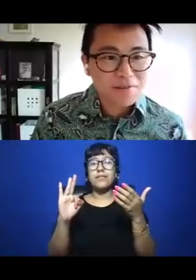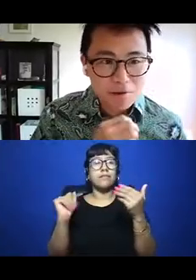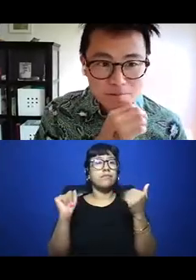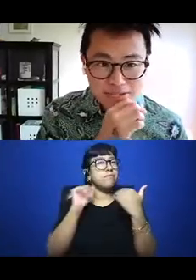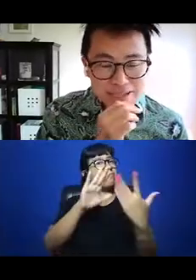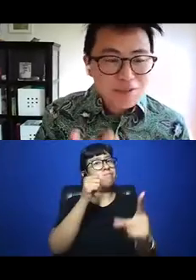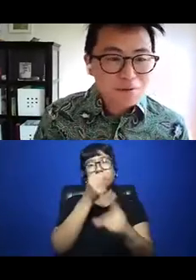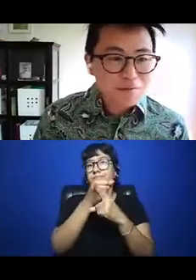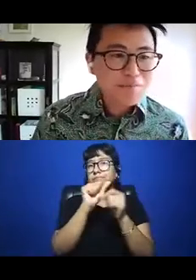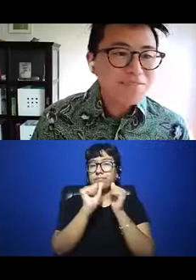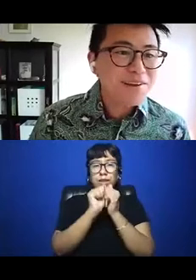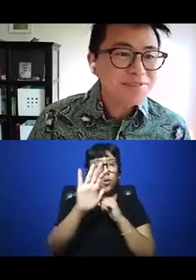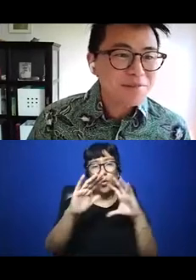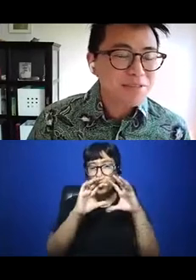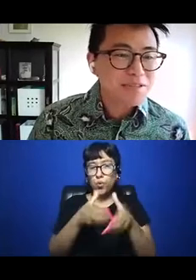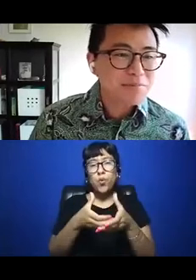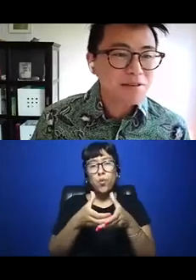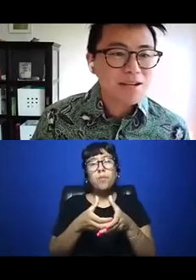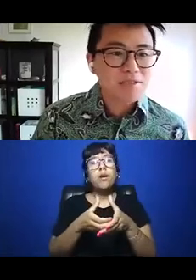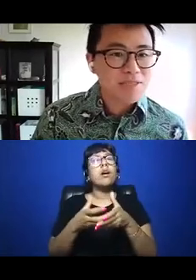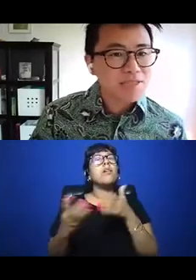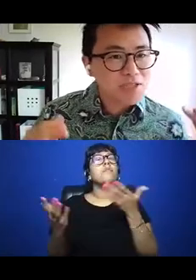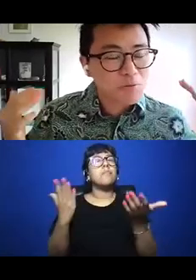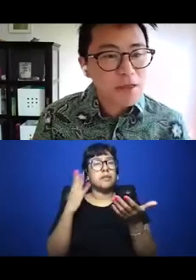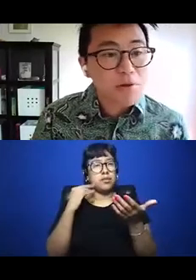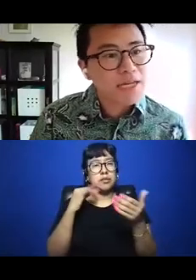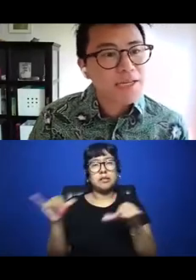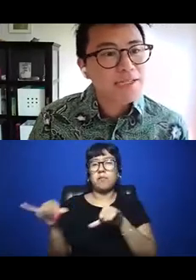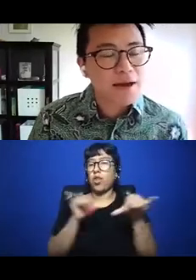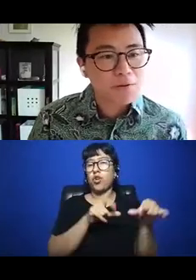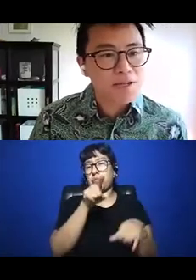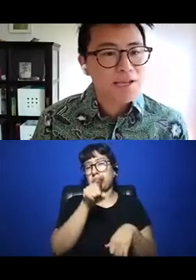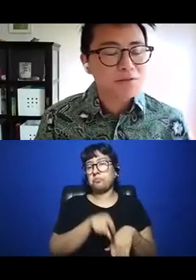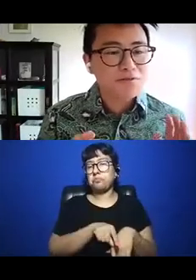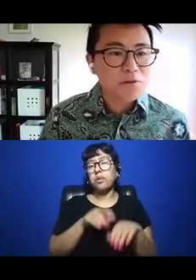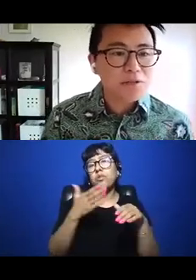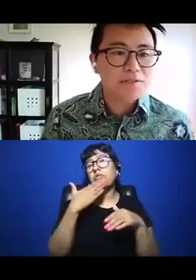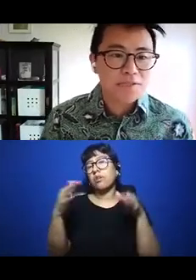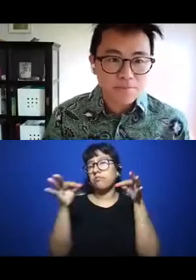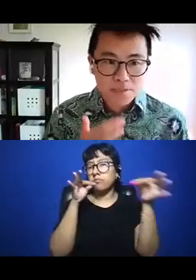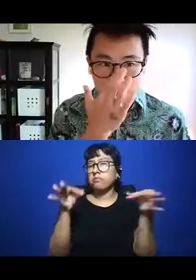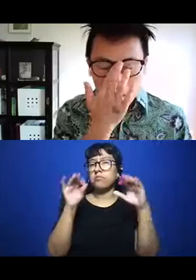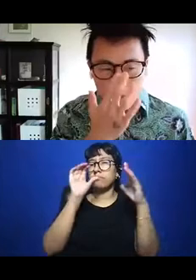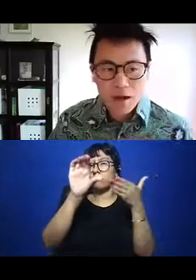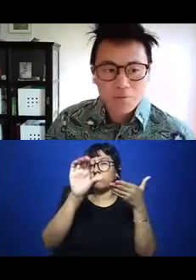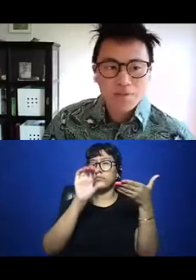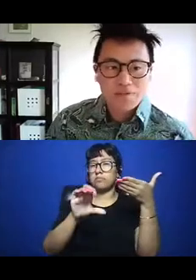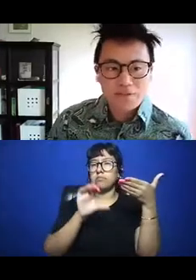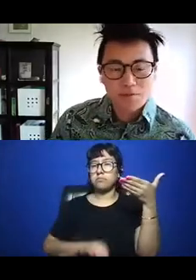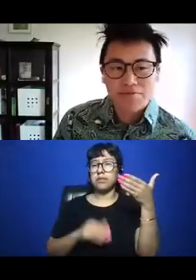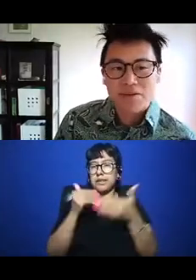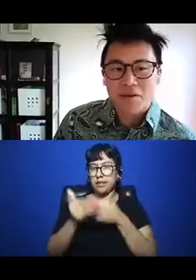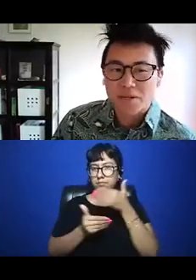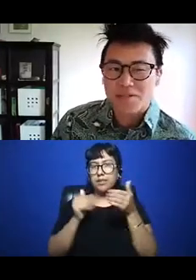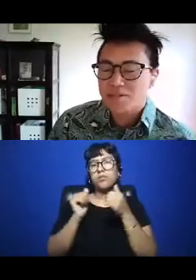together with your groups, you might have gone through something similar. This is just really breaking it down into a few clear steps with